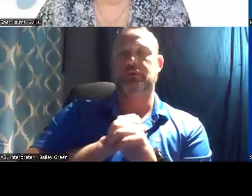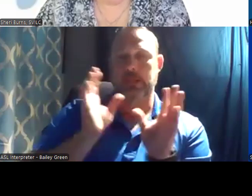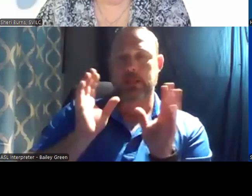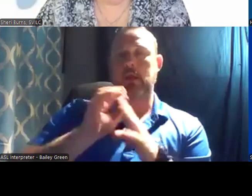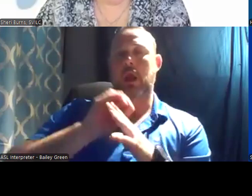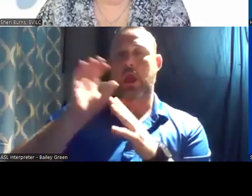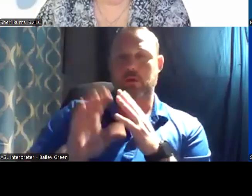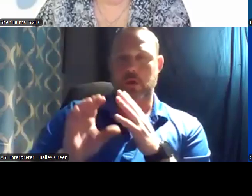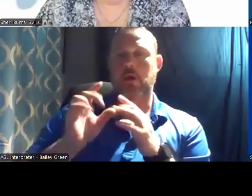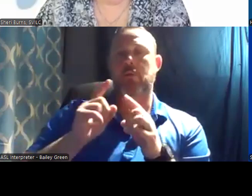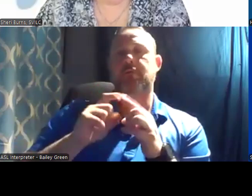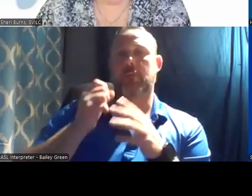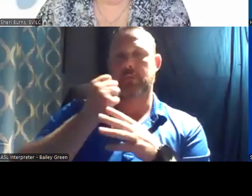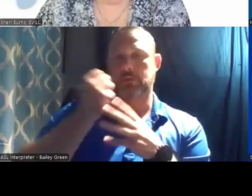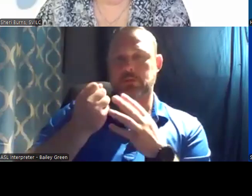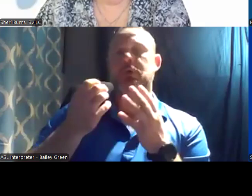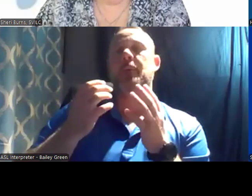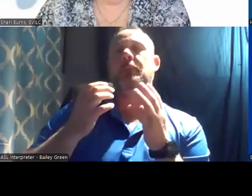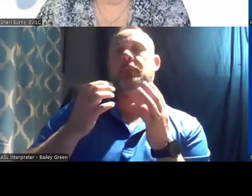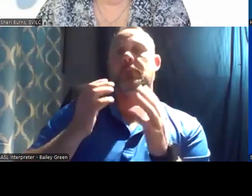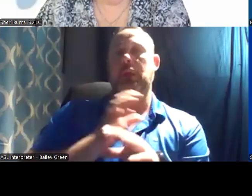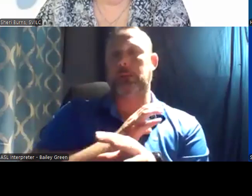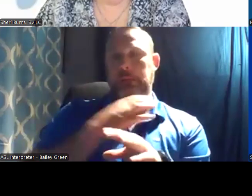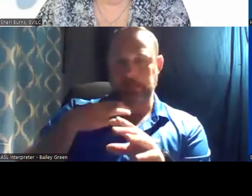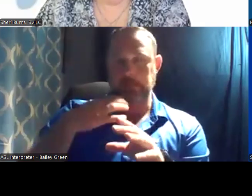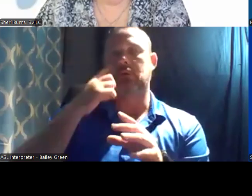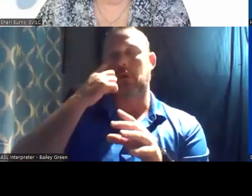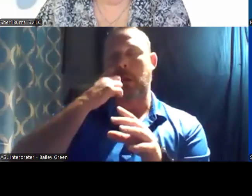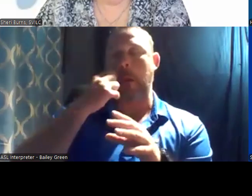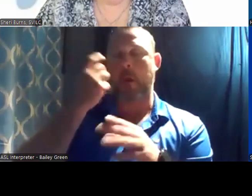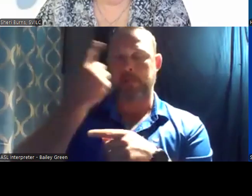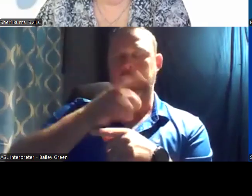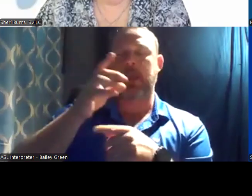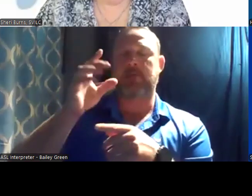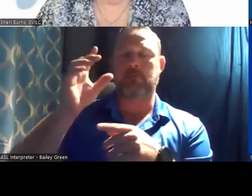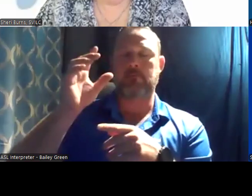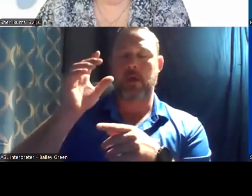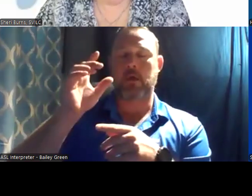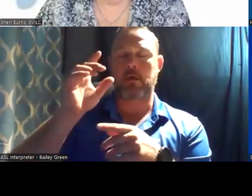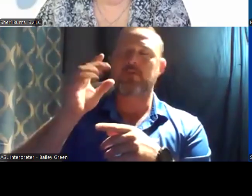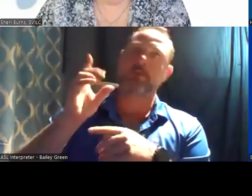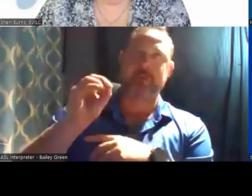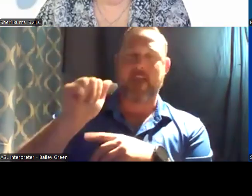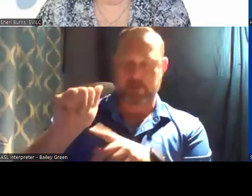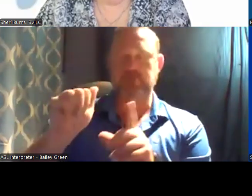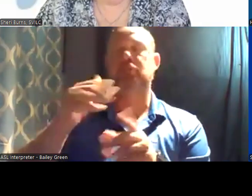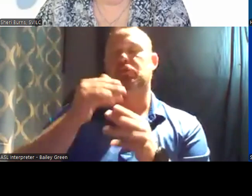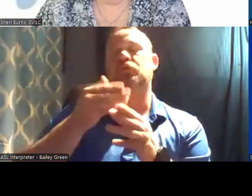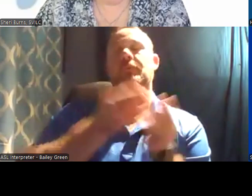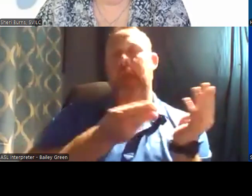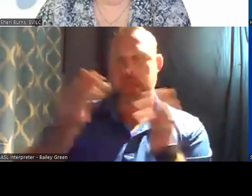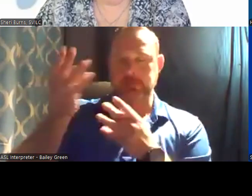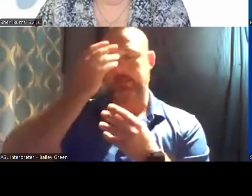from the subcommittees that we want to happen on the day of action, to be able to pass that information to